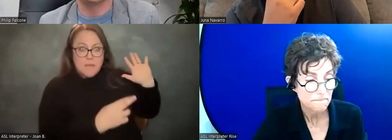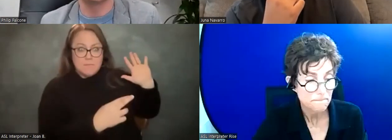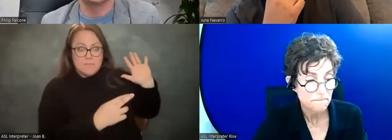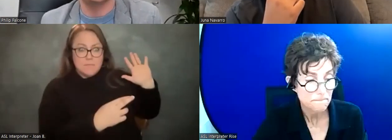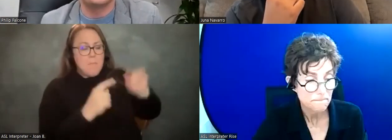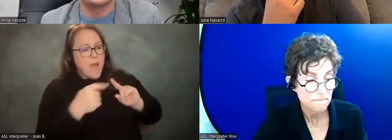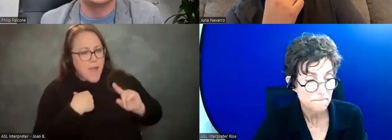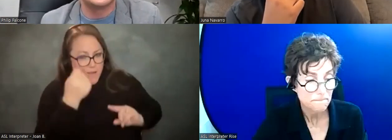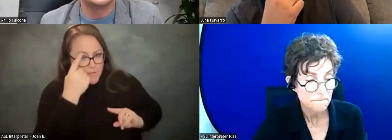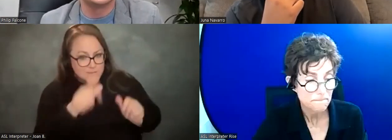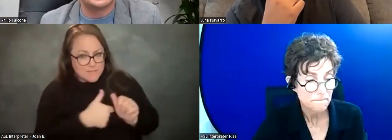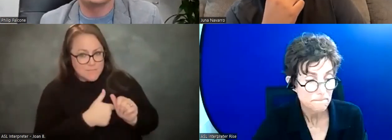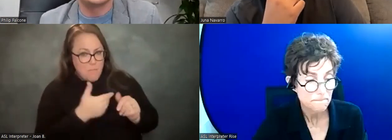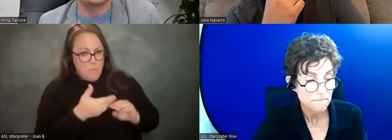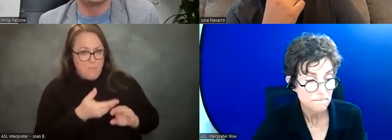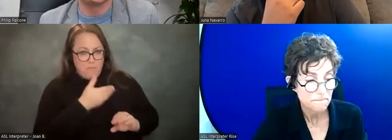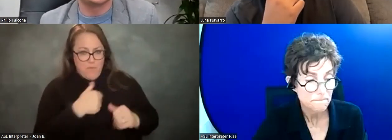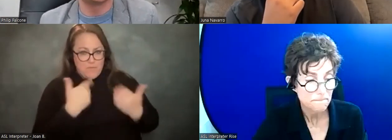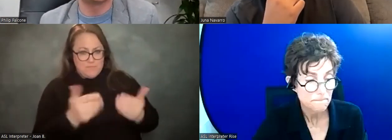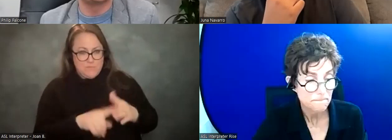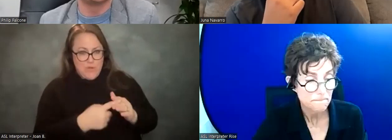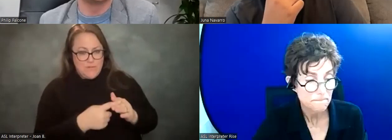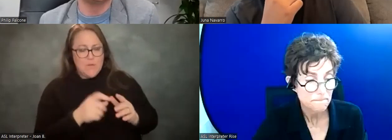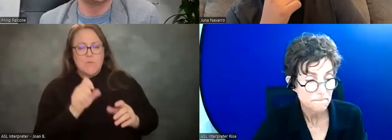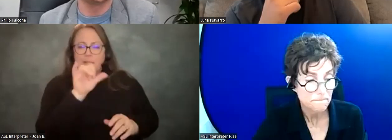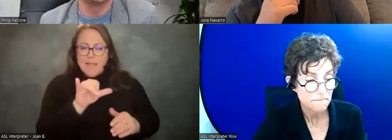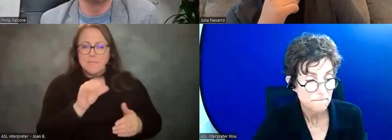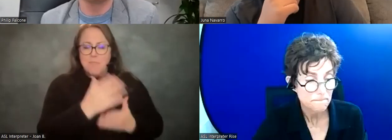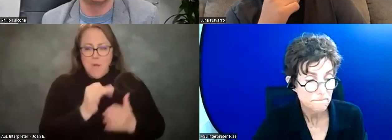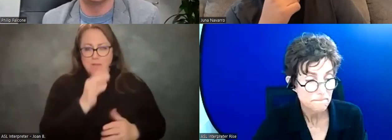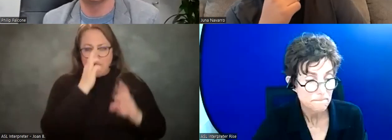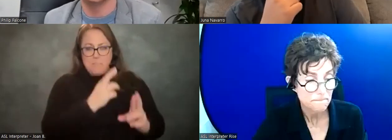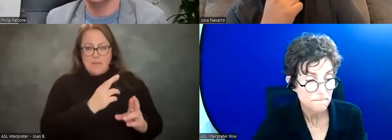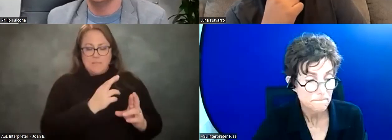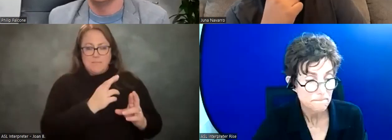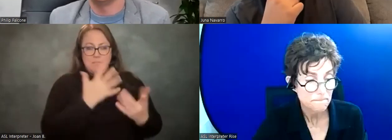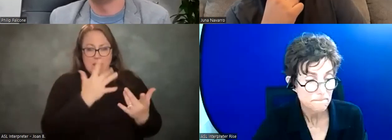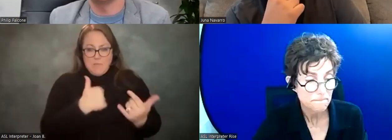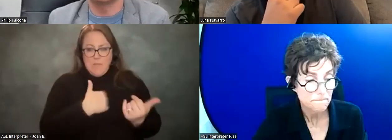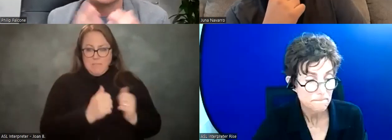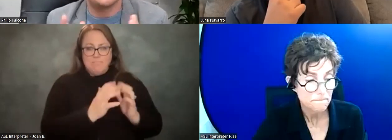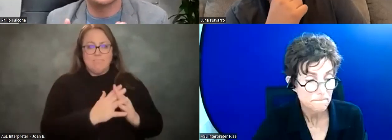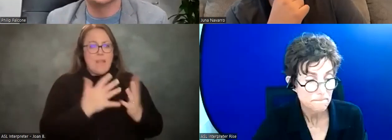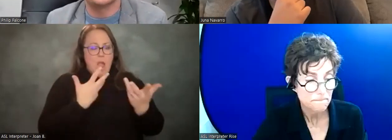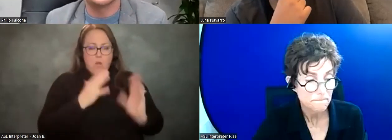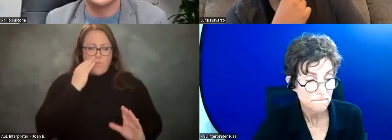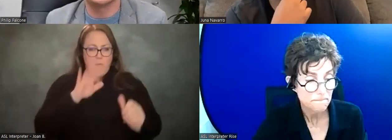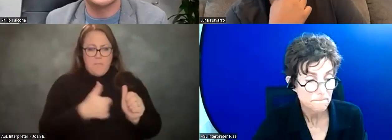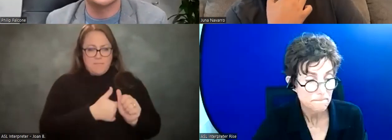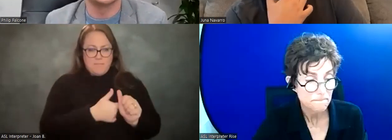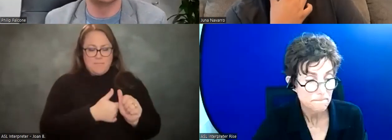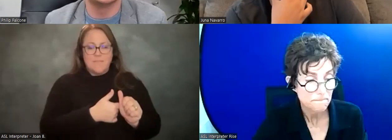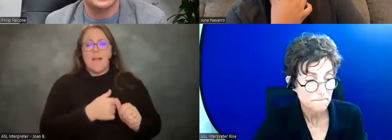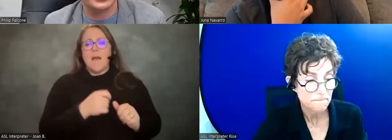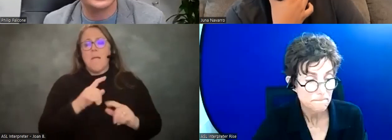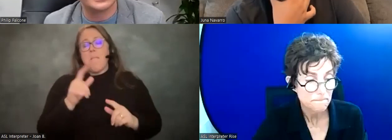And that, I think, is how that respect is really built, because you know it going into it. So that awareness, but then when it comes to kind of